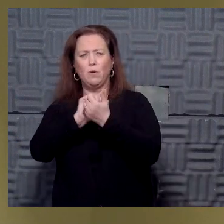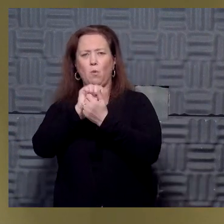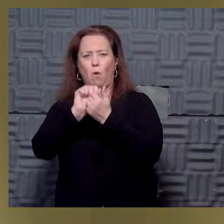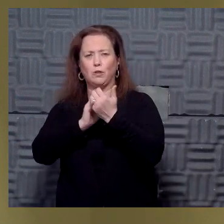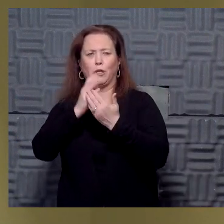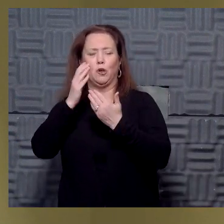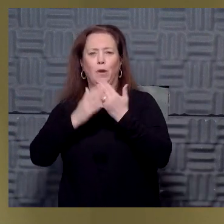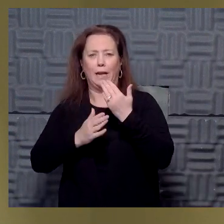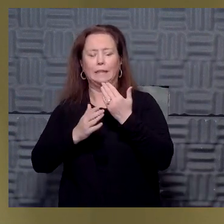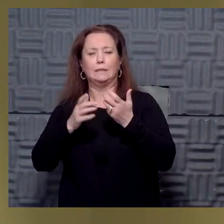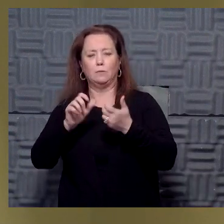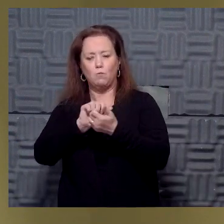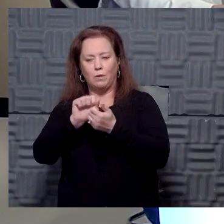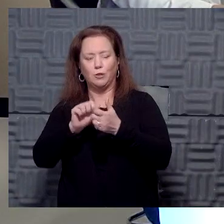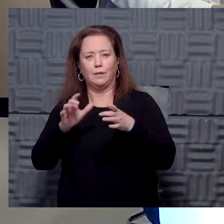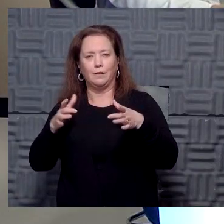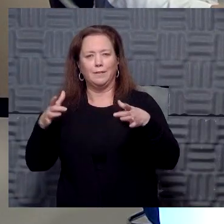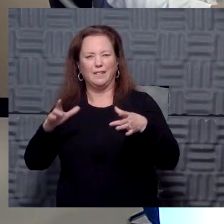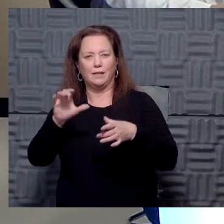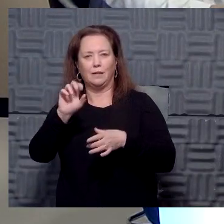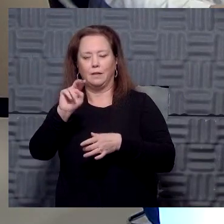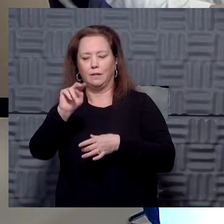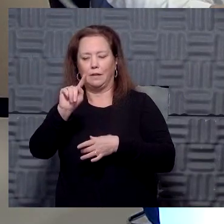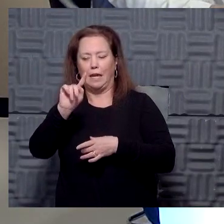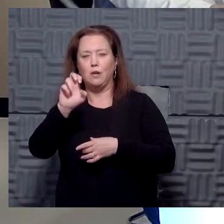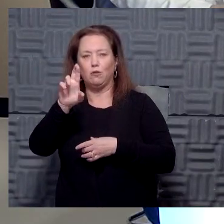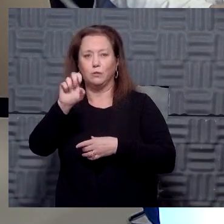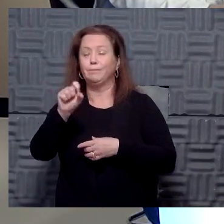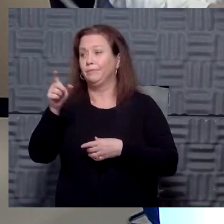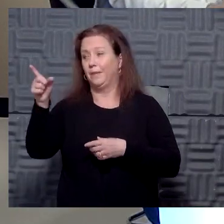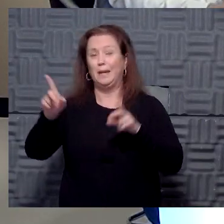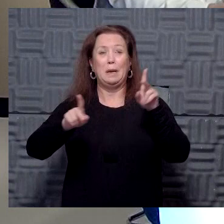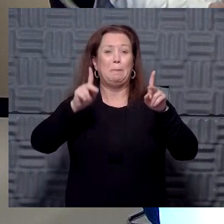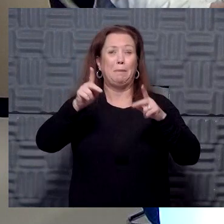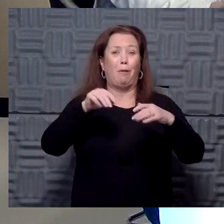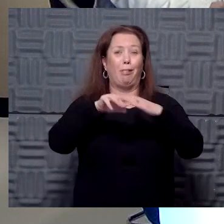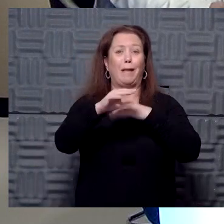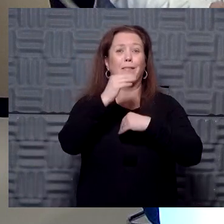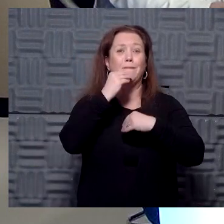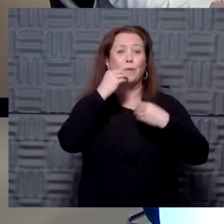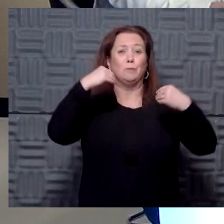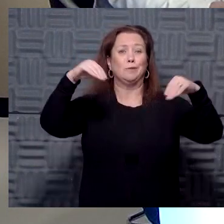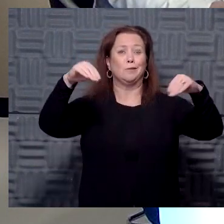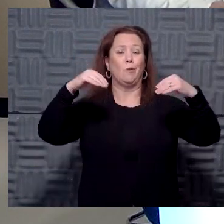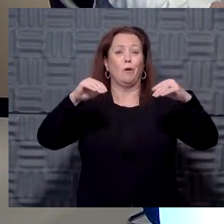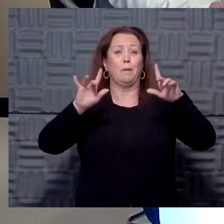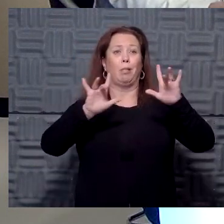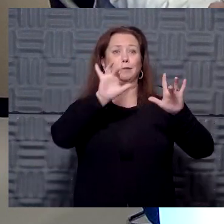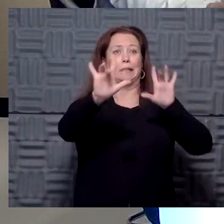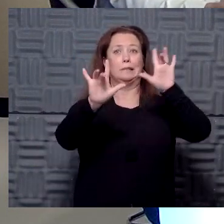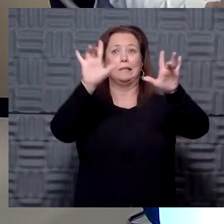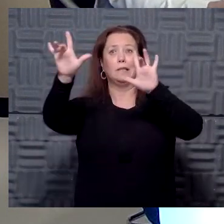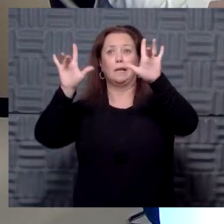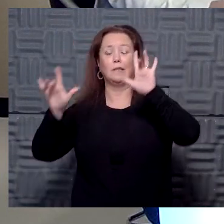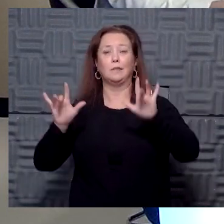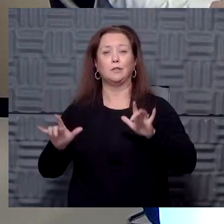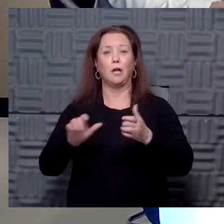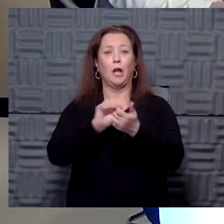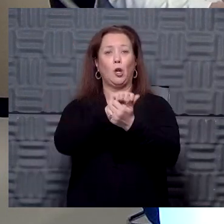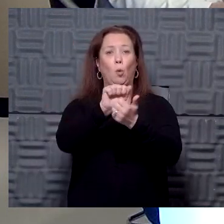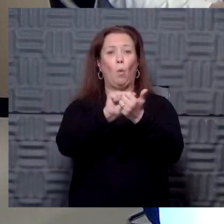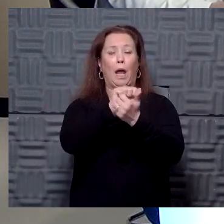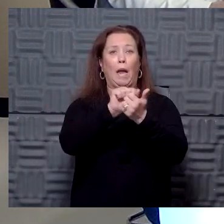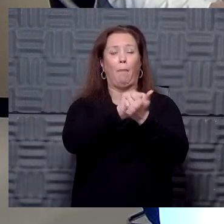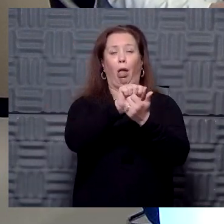as you can be at that point. I mean, even when you go to the grocery store, people have touched the things in front of Yeah. you, so then you bring them home, you wipe them down, you wash